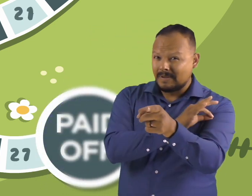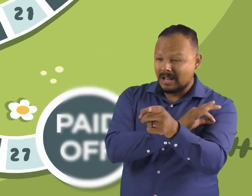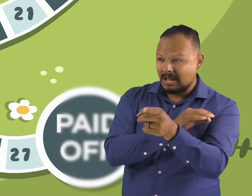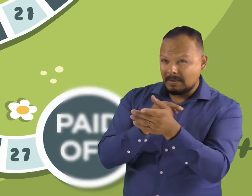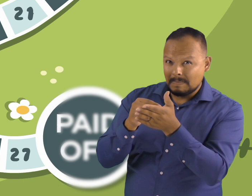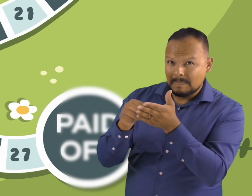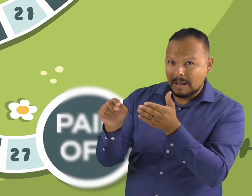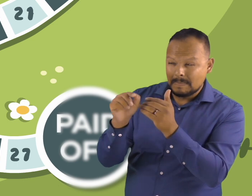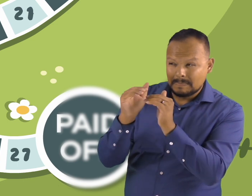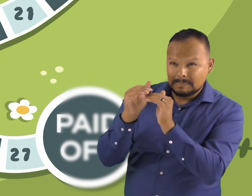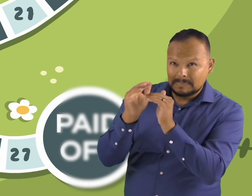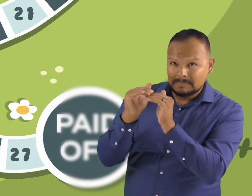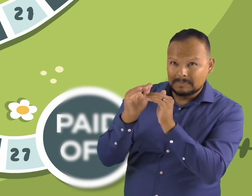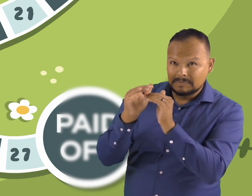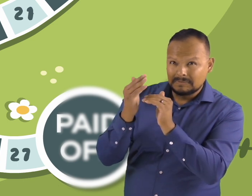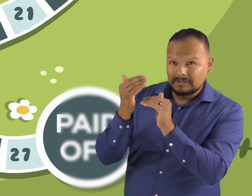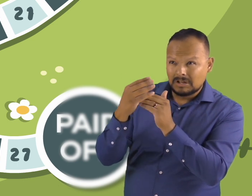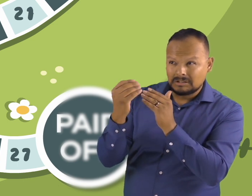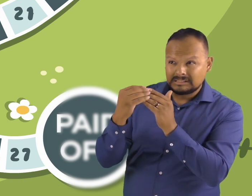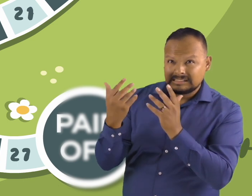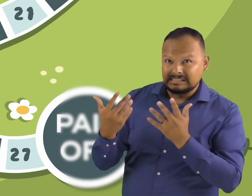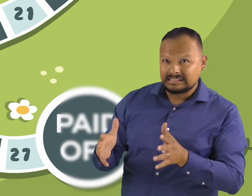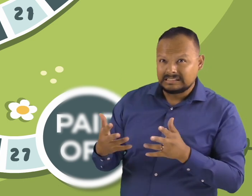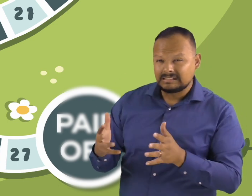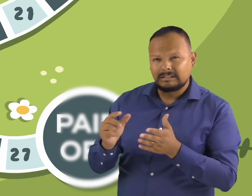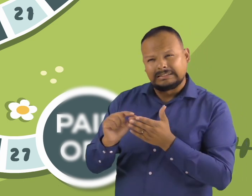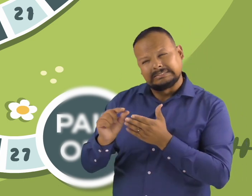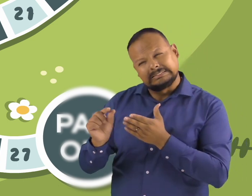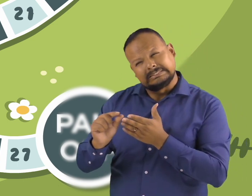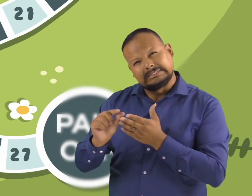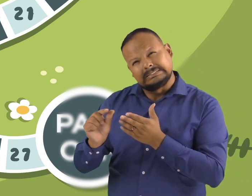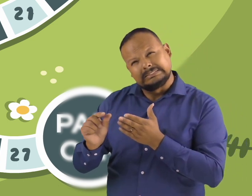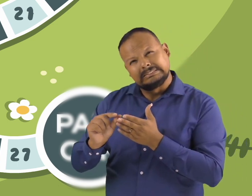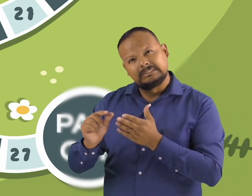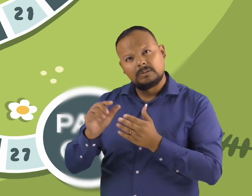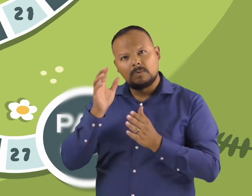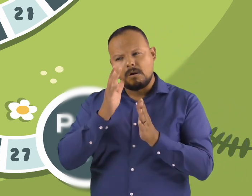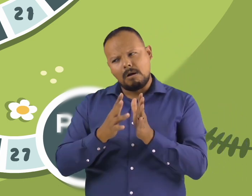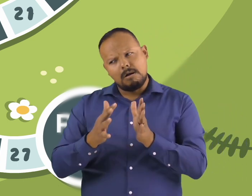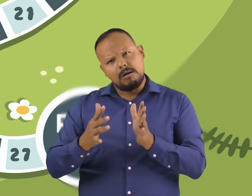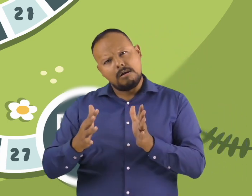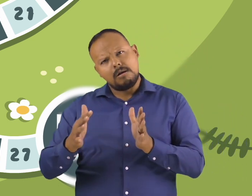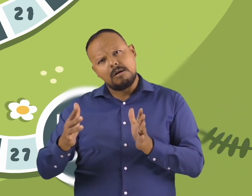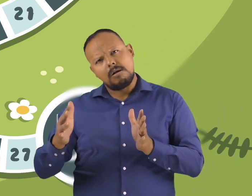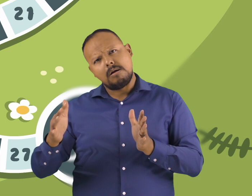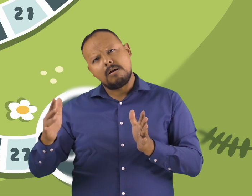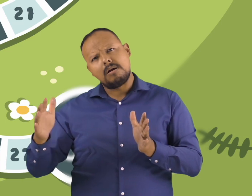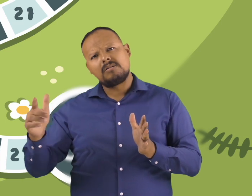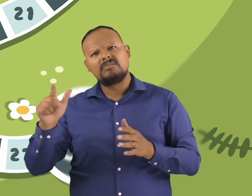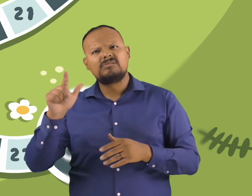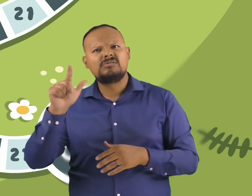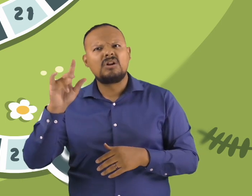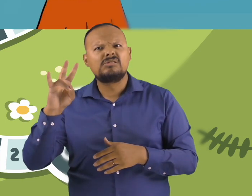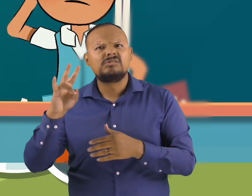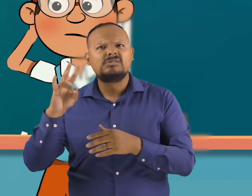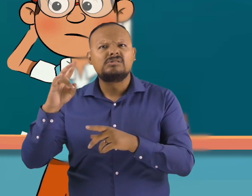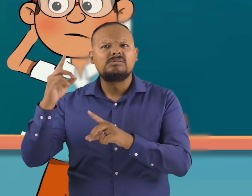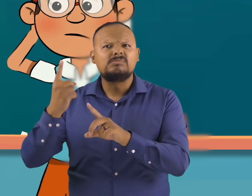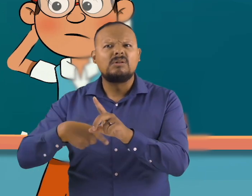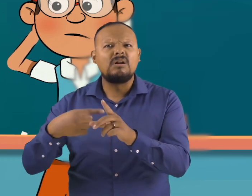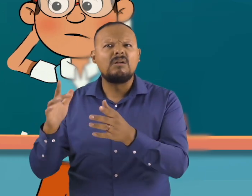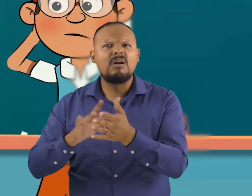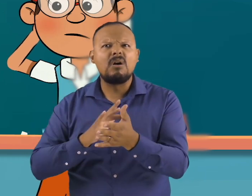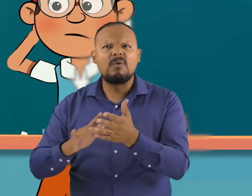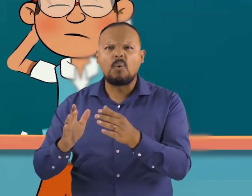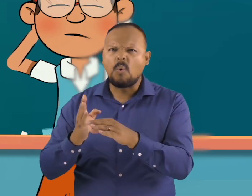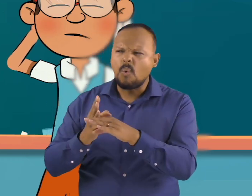27 months to pay off the bike that is over two years not only